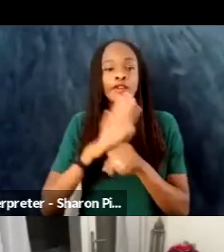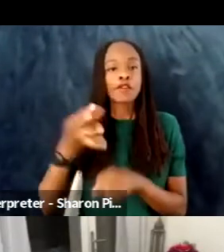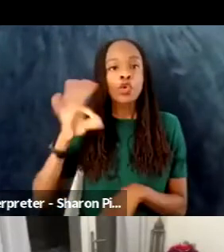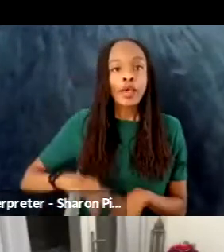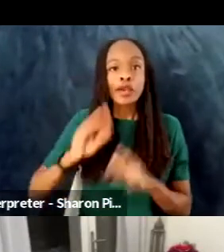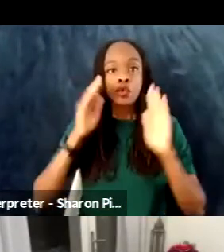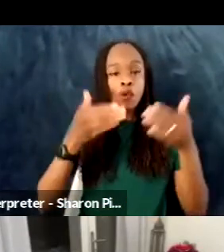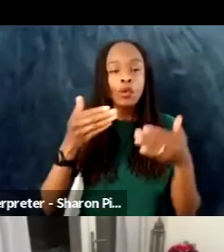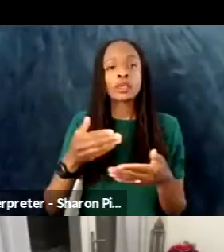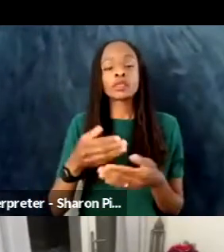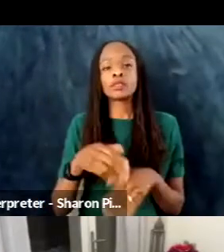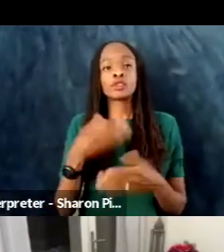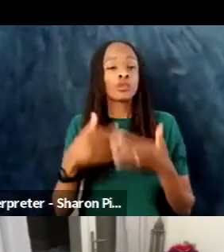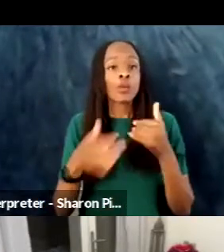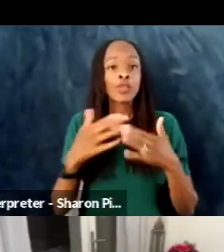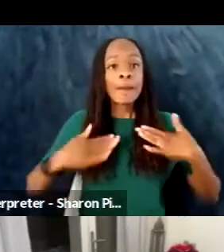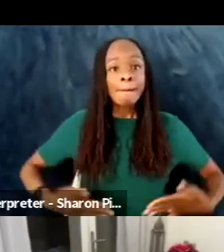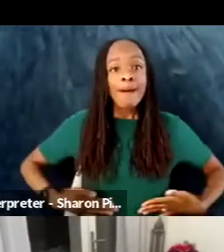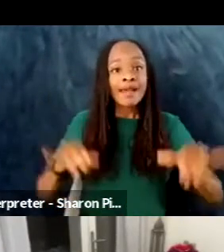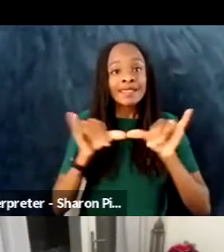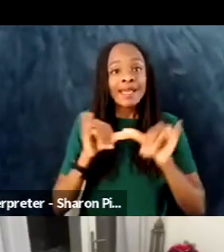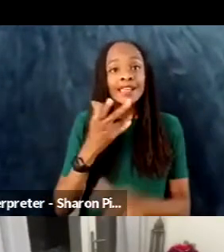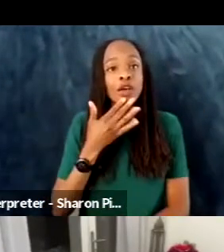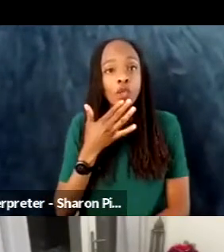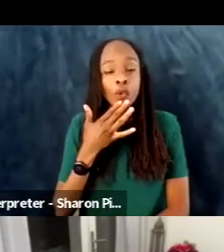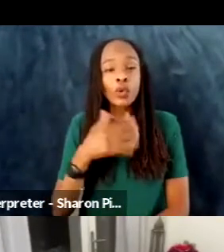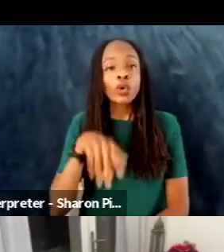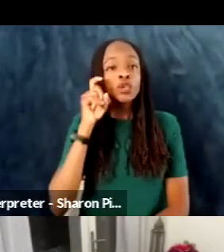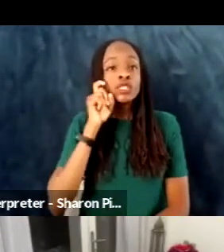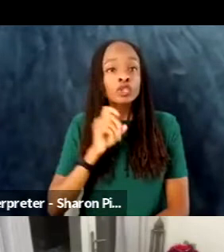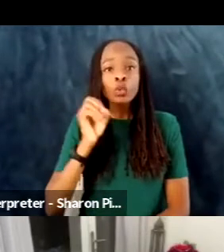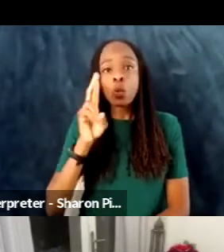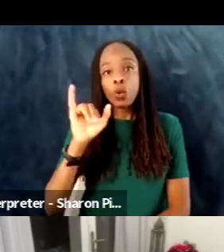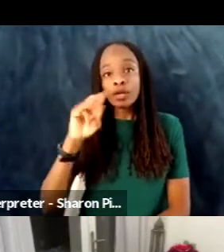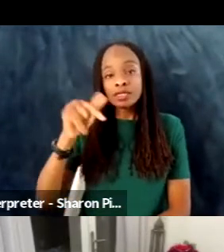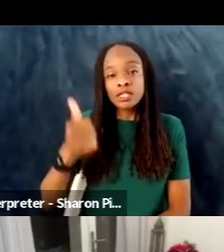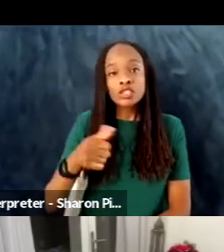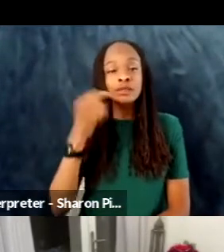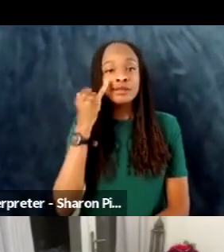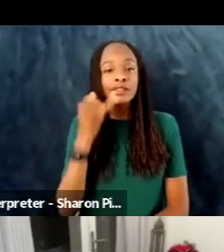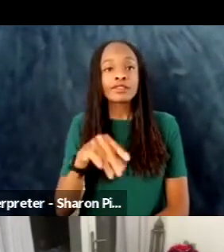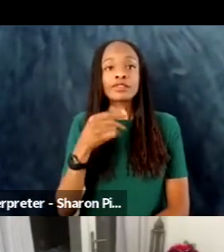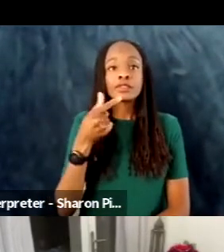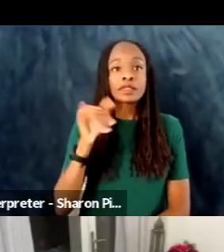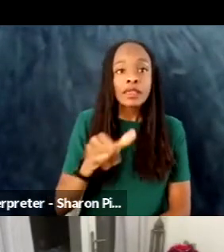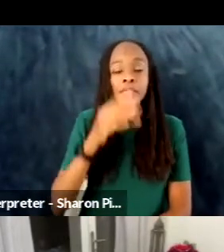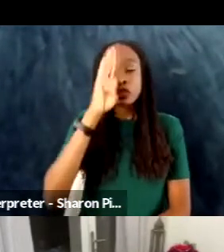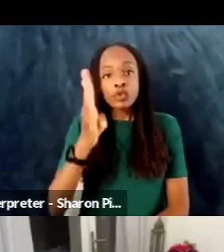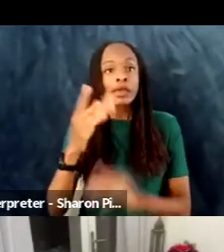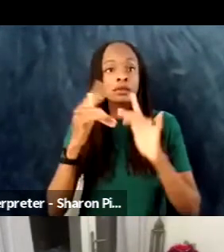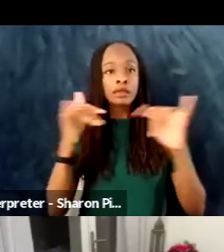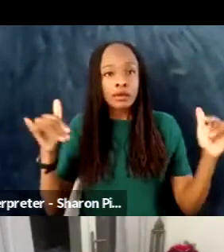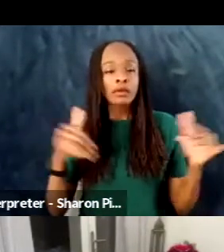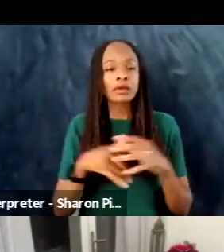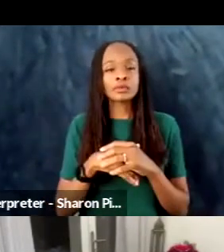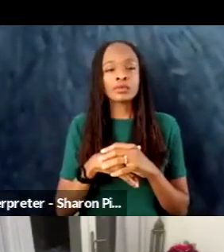like you said, the body size, color, sexual orientation. There is so much more we can do as a society.